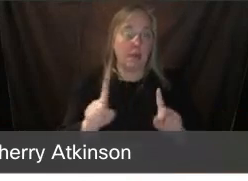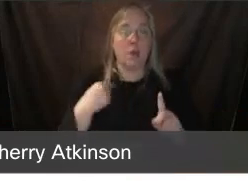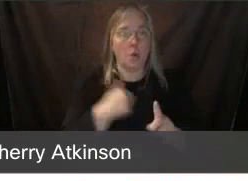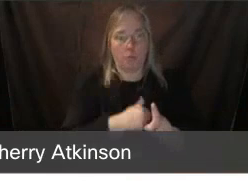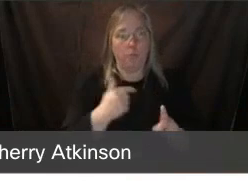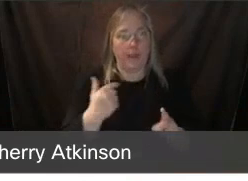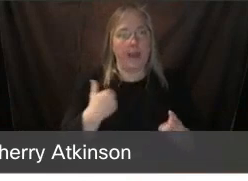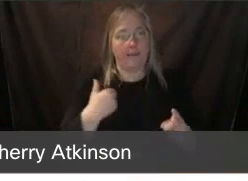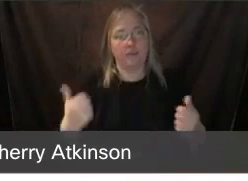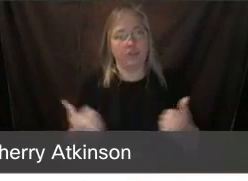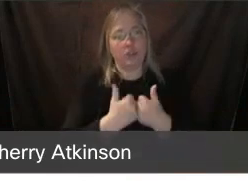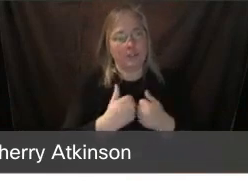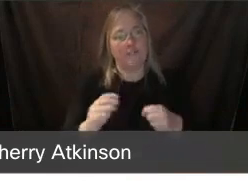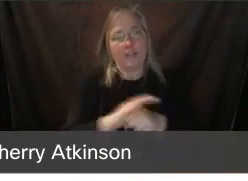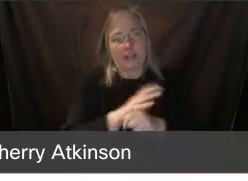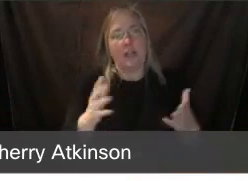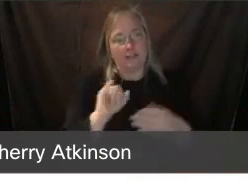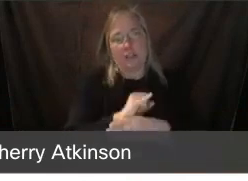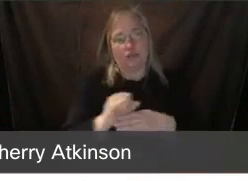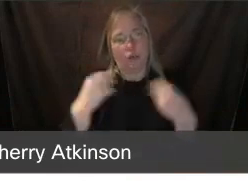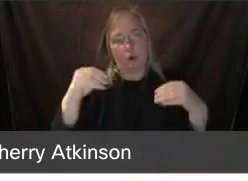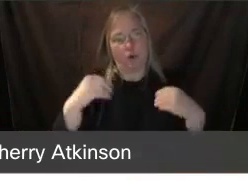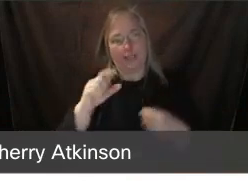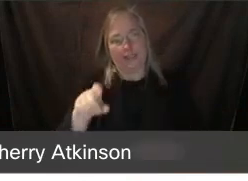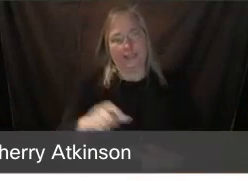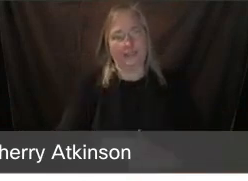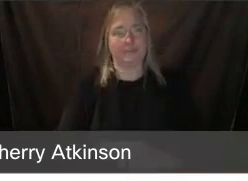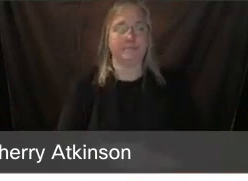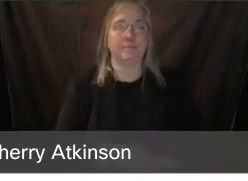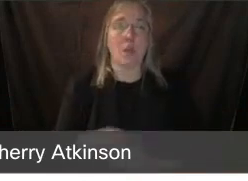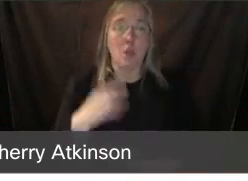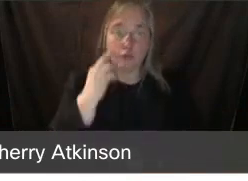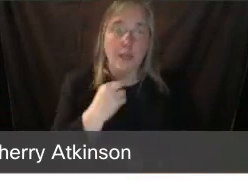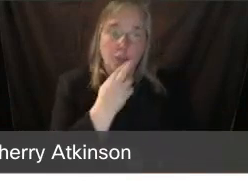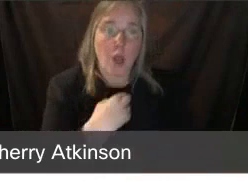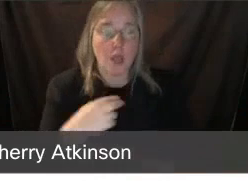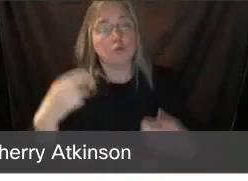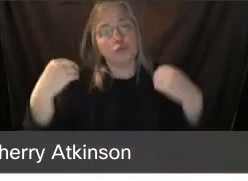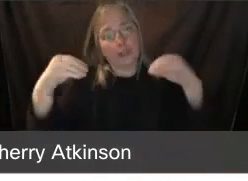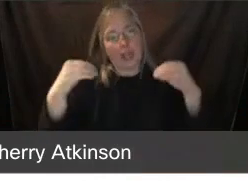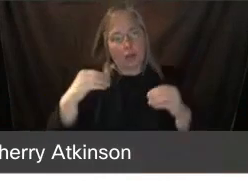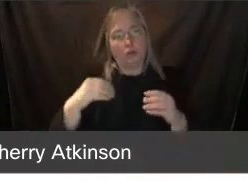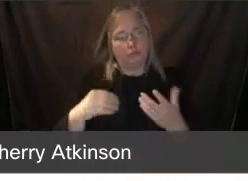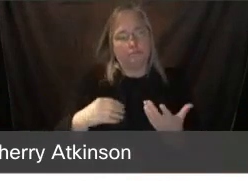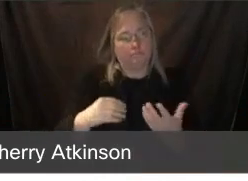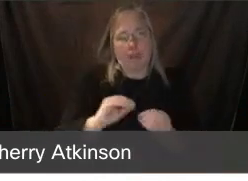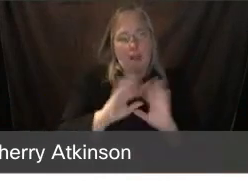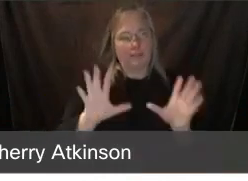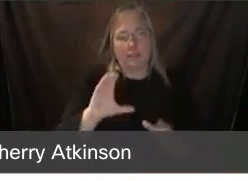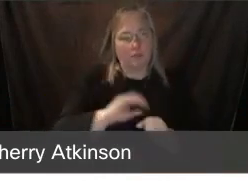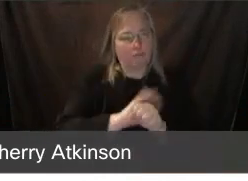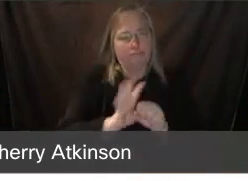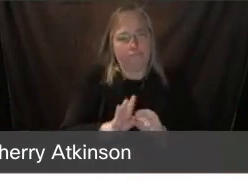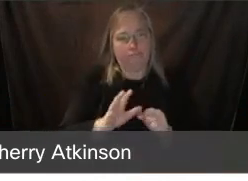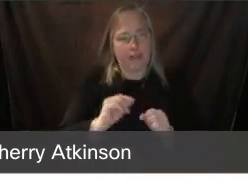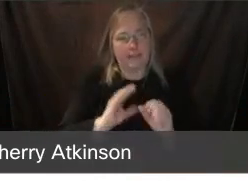challenges fulfilling a lot of our industrial market needs. Restaurant and retail uncertainty. Obviously, COVID-19 has put a lot of question